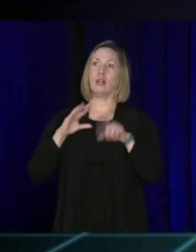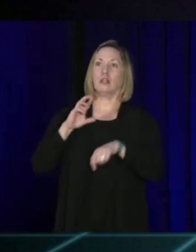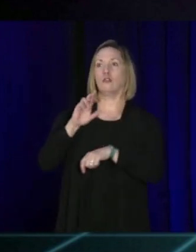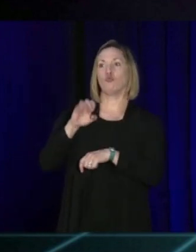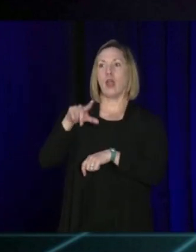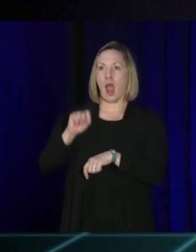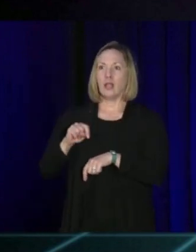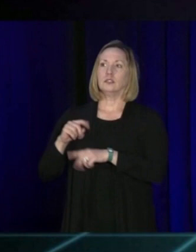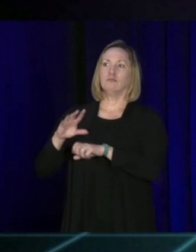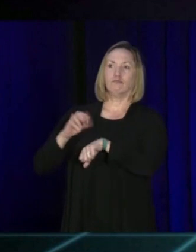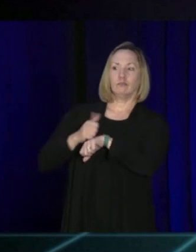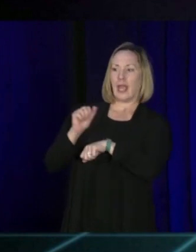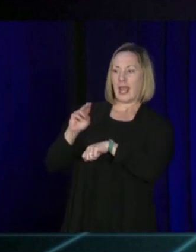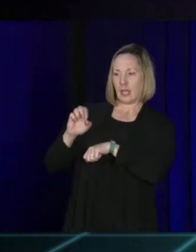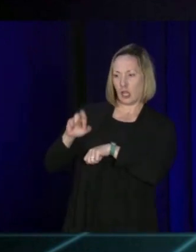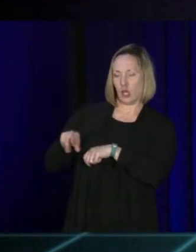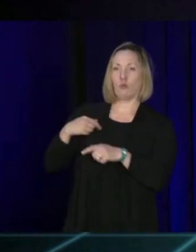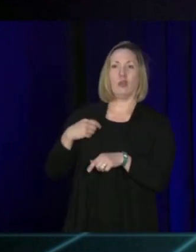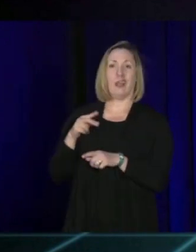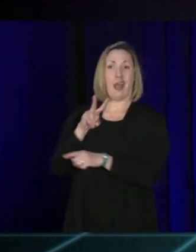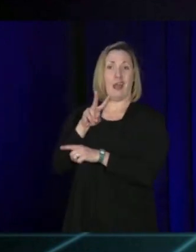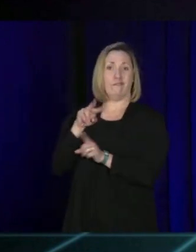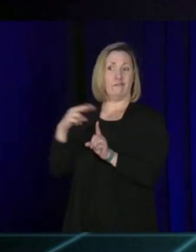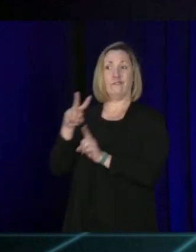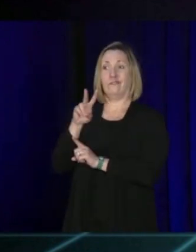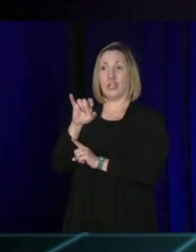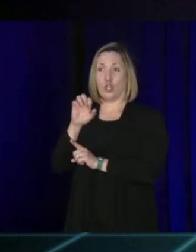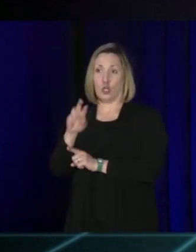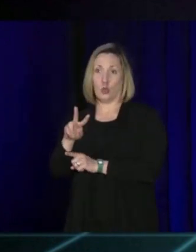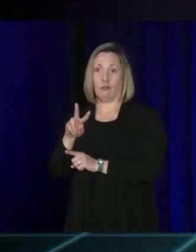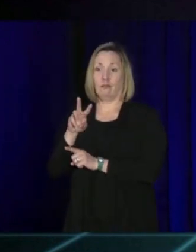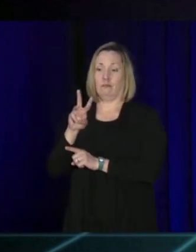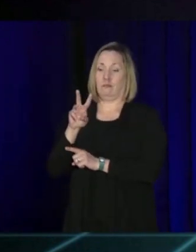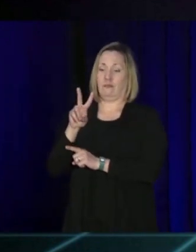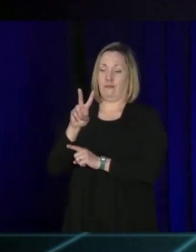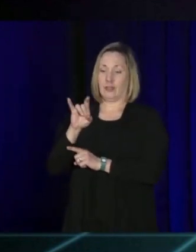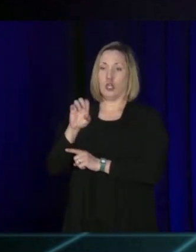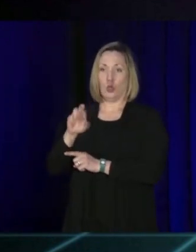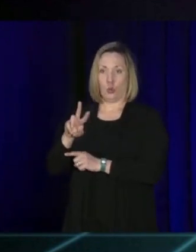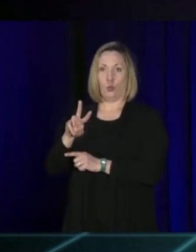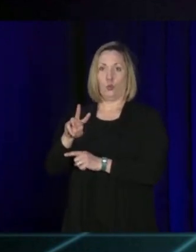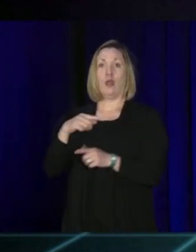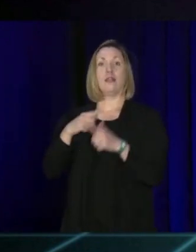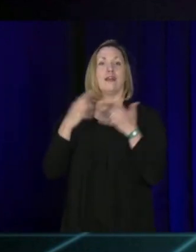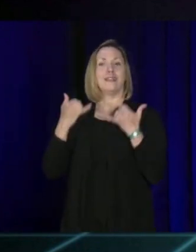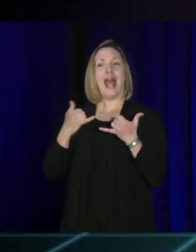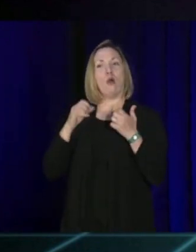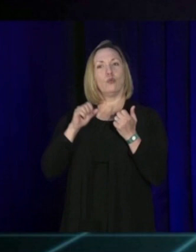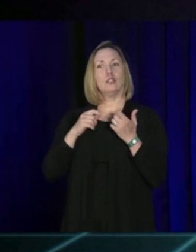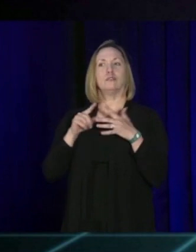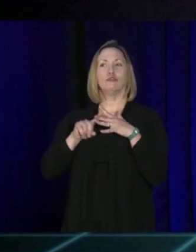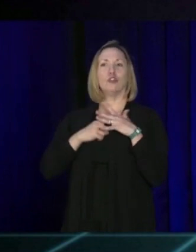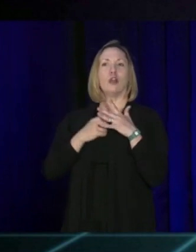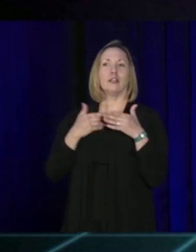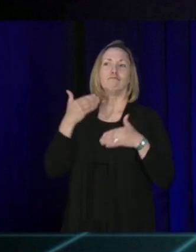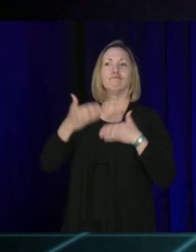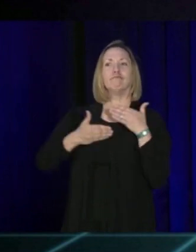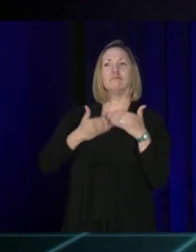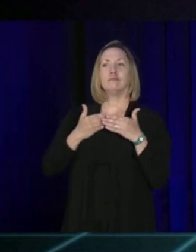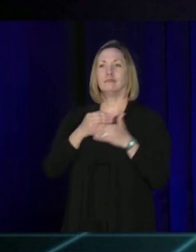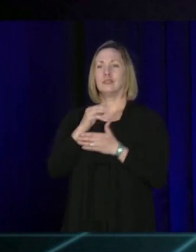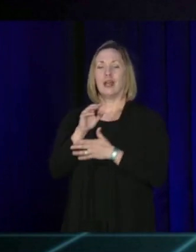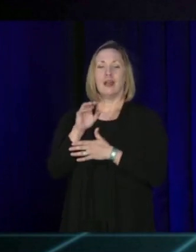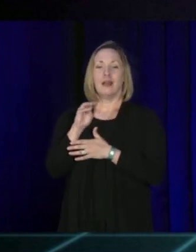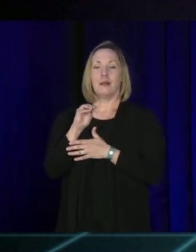Angular, we got Vue and Svelte, and now we're approaching the era of the so-called meta frameworks and stuff like